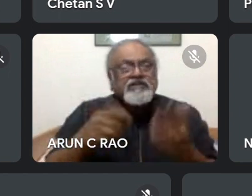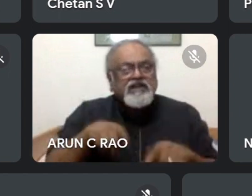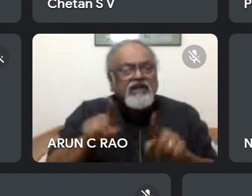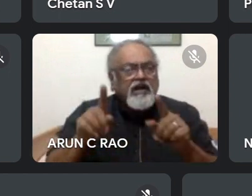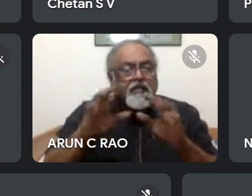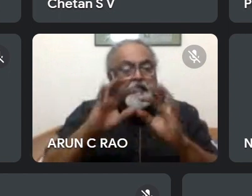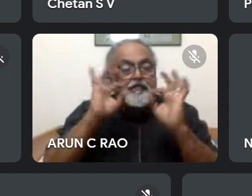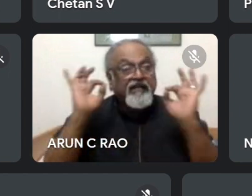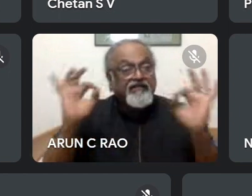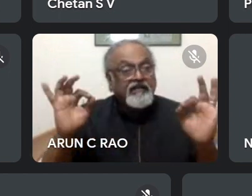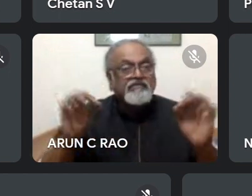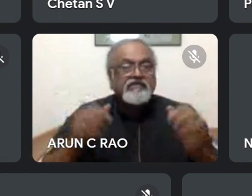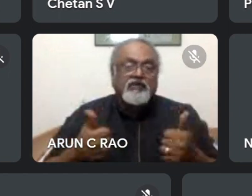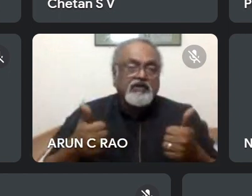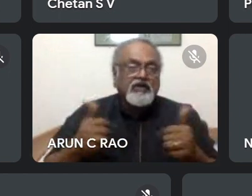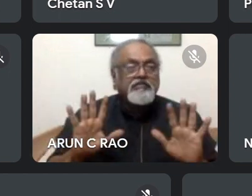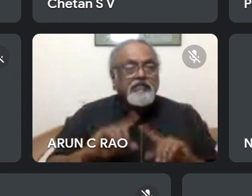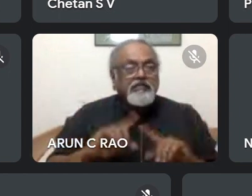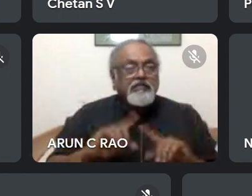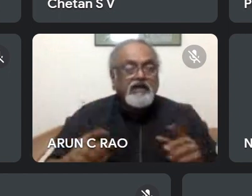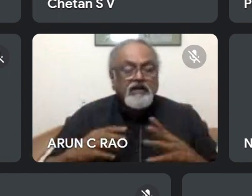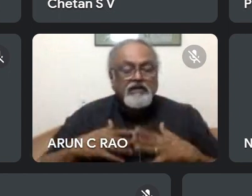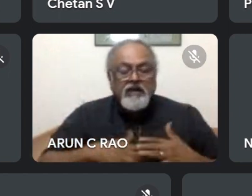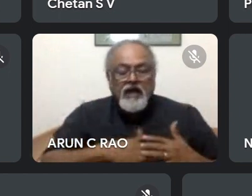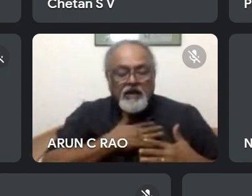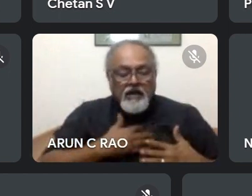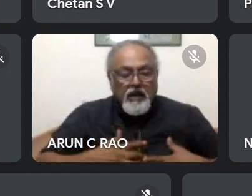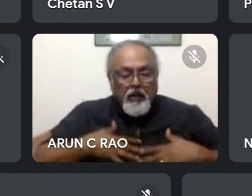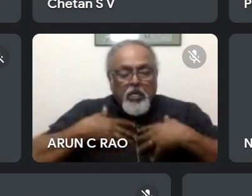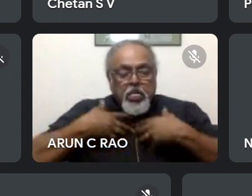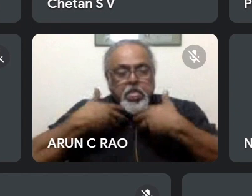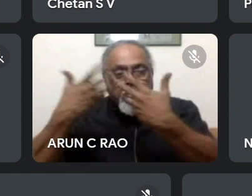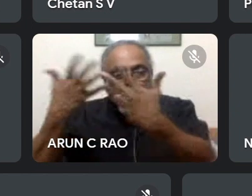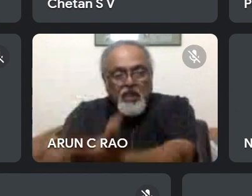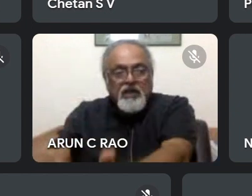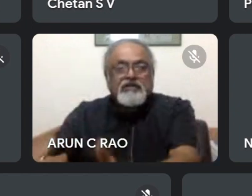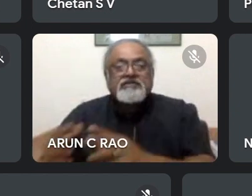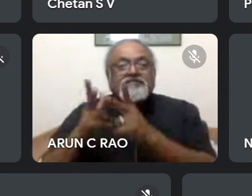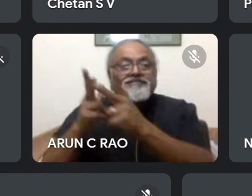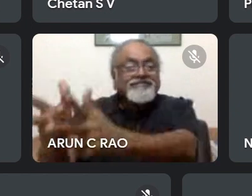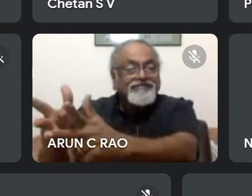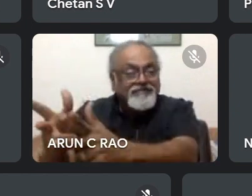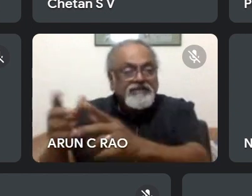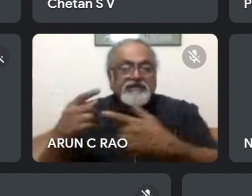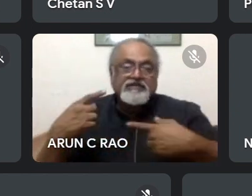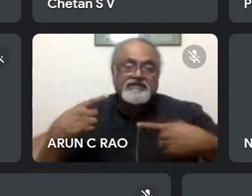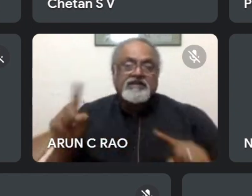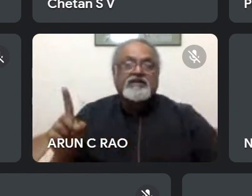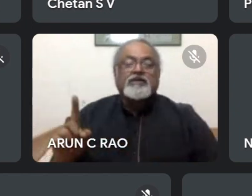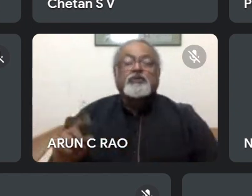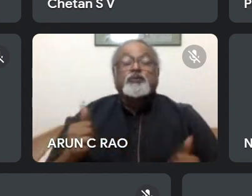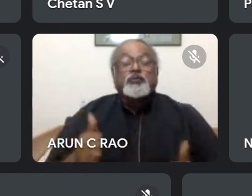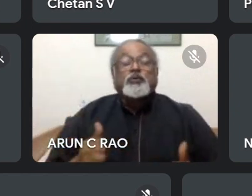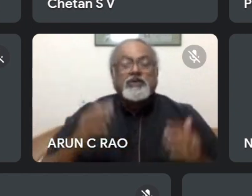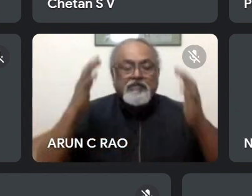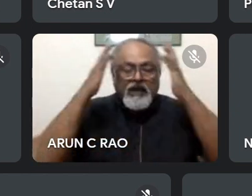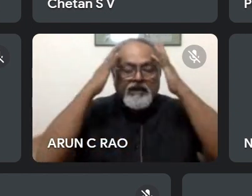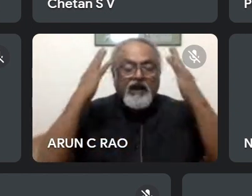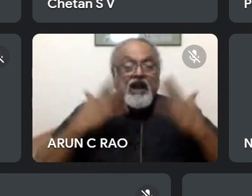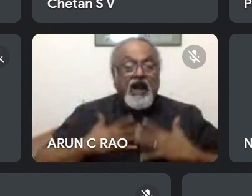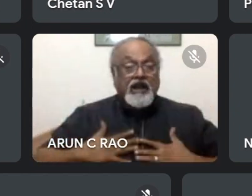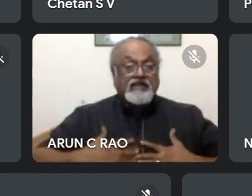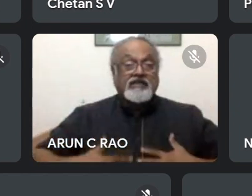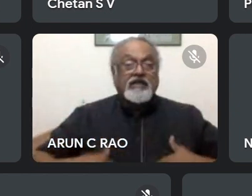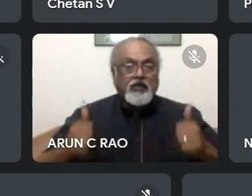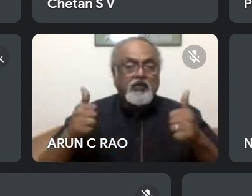good to sort of unload those small things, right? It's good for you. It's good for your mental health. Now,